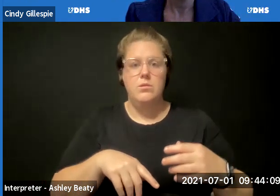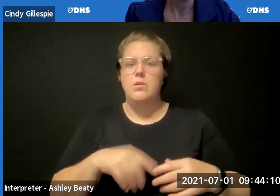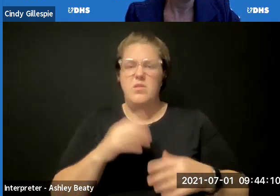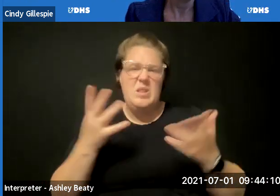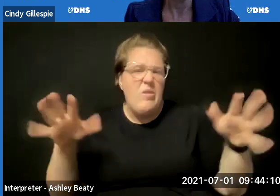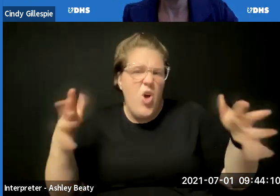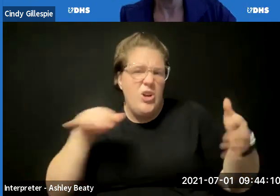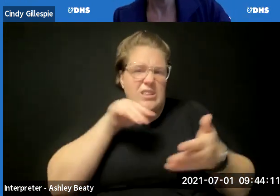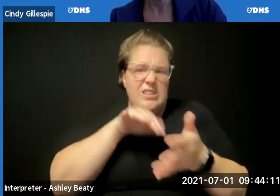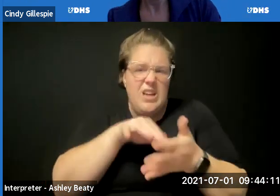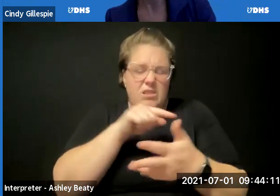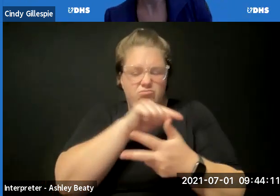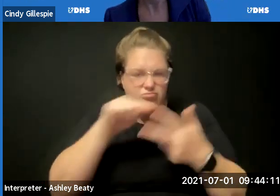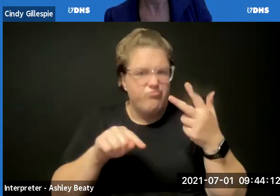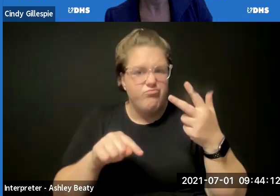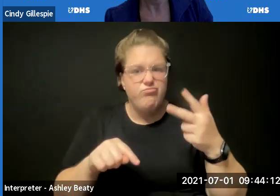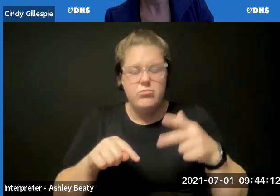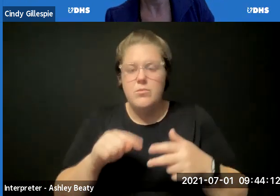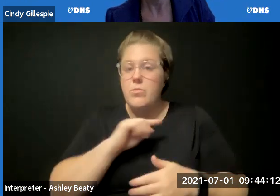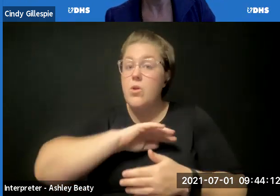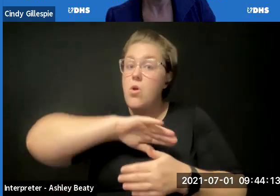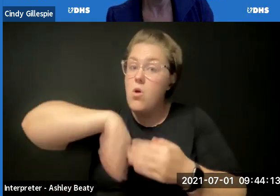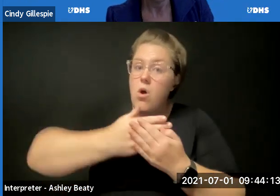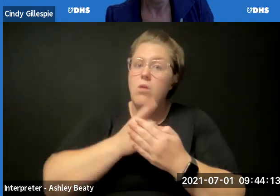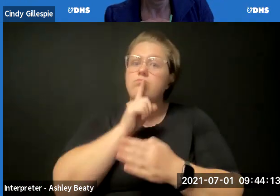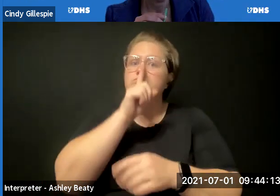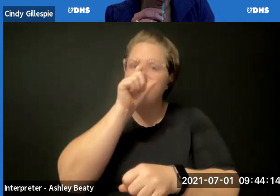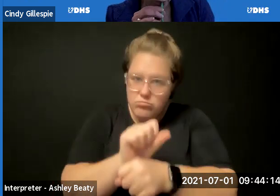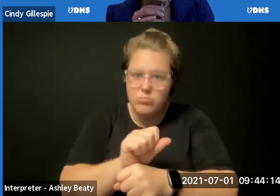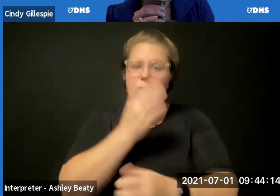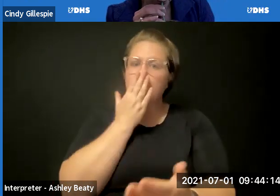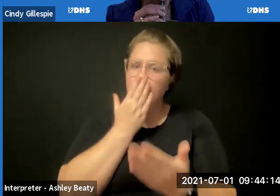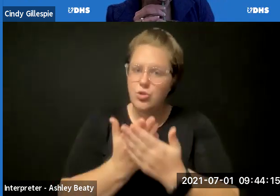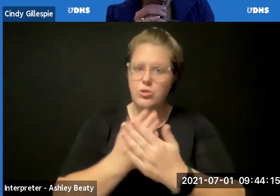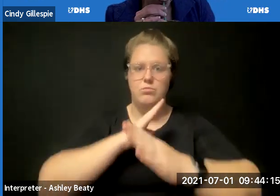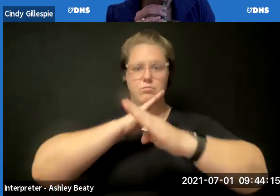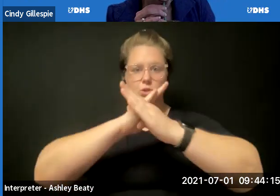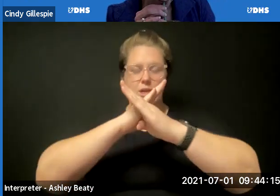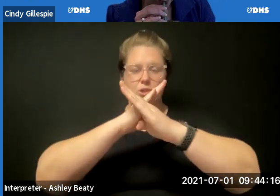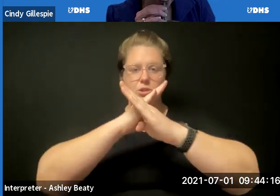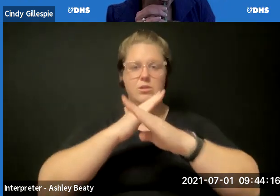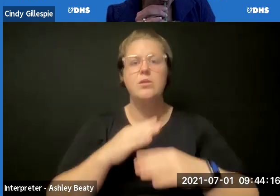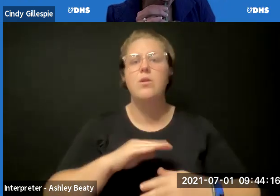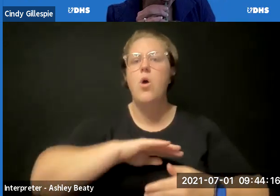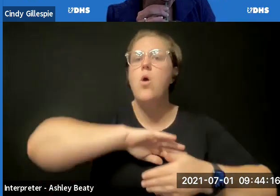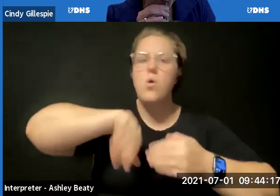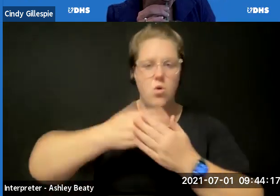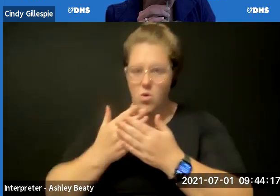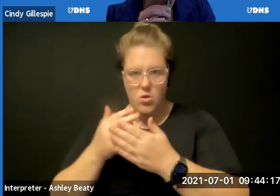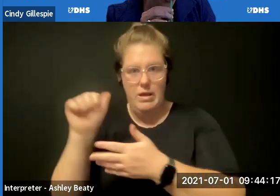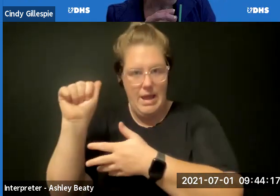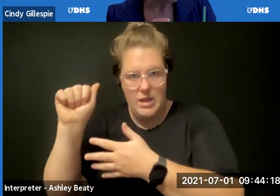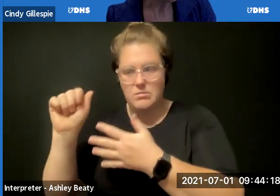of them, are very, they protect you very well, even against the variants that are out there.